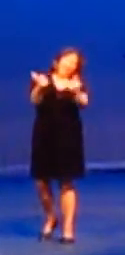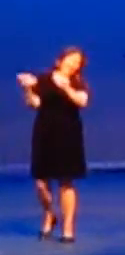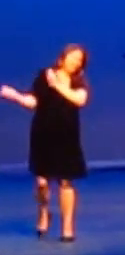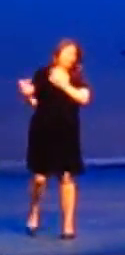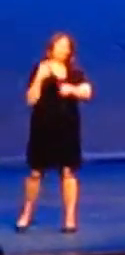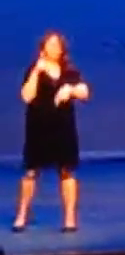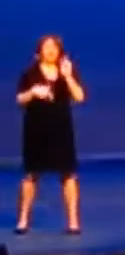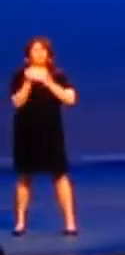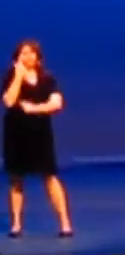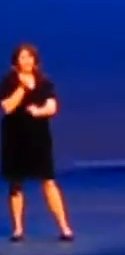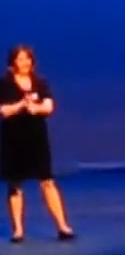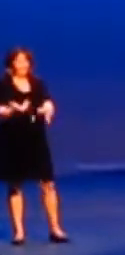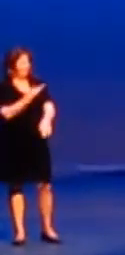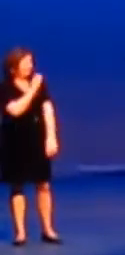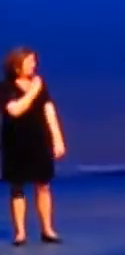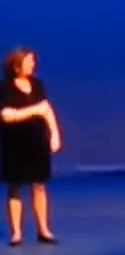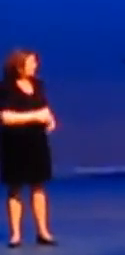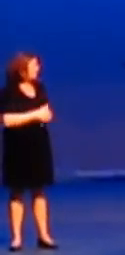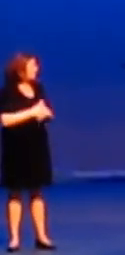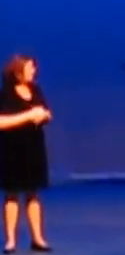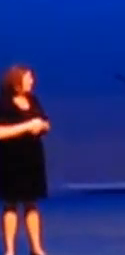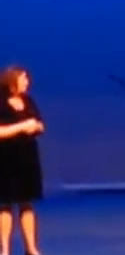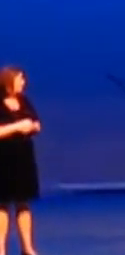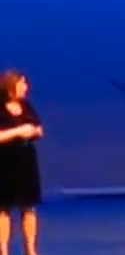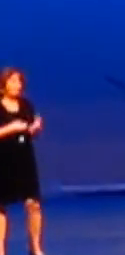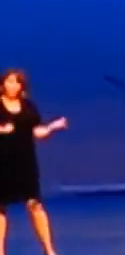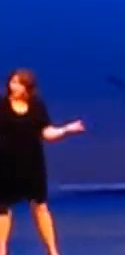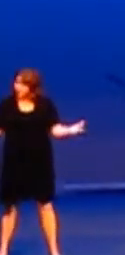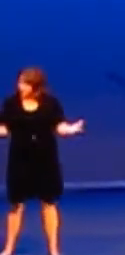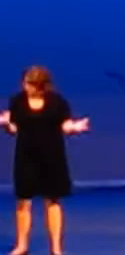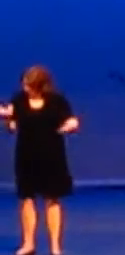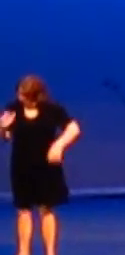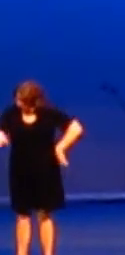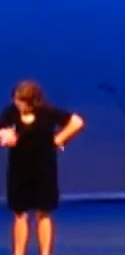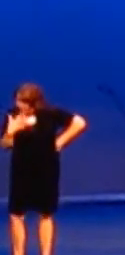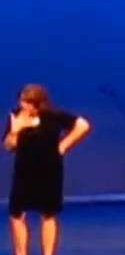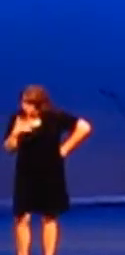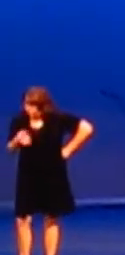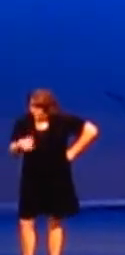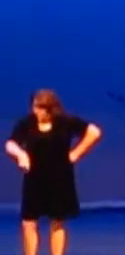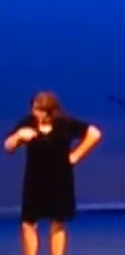shiver. Brr, he snuggled way under his blanket so that only his face peeked out. Now, what color was Little Willie's blanket?